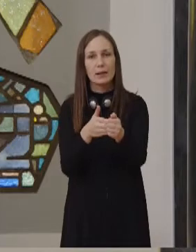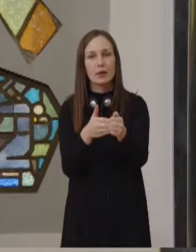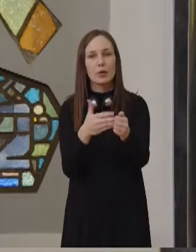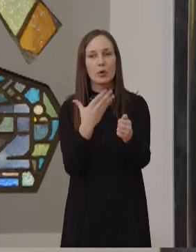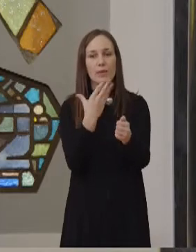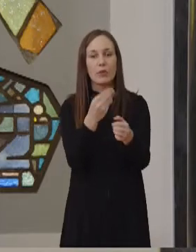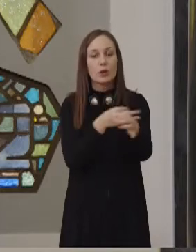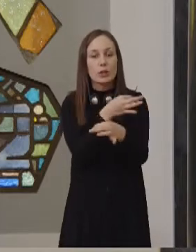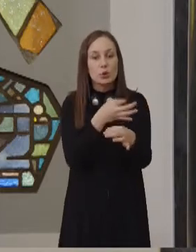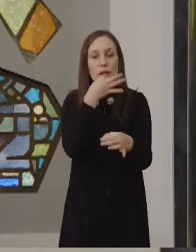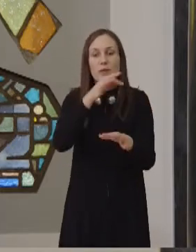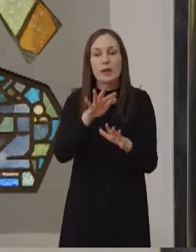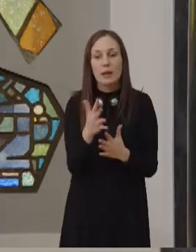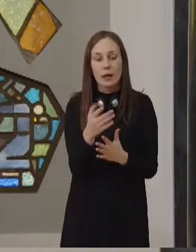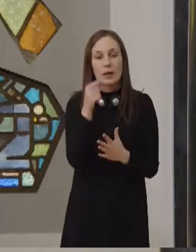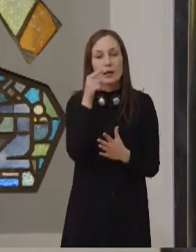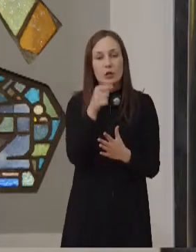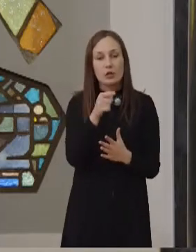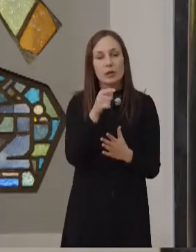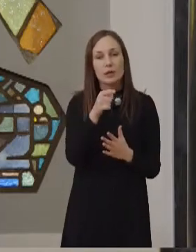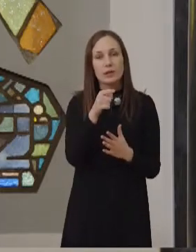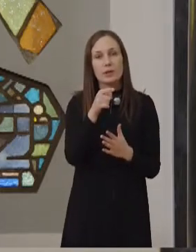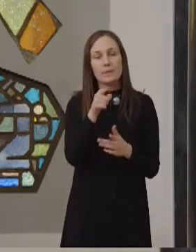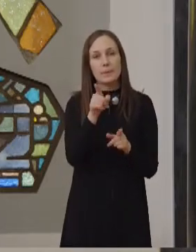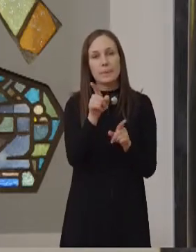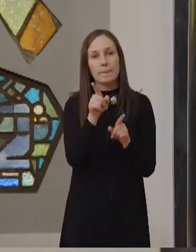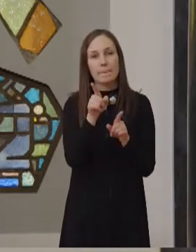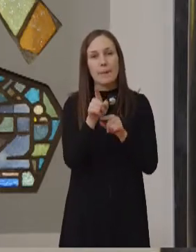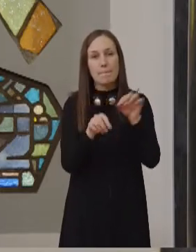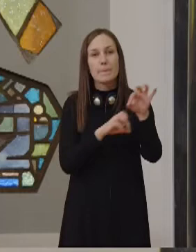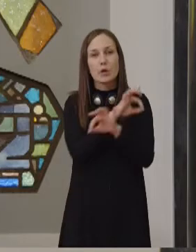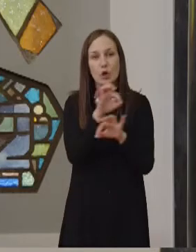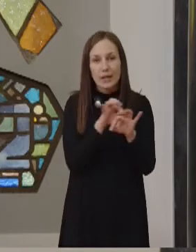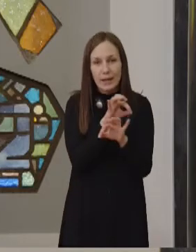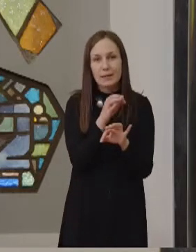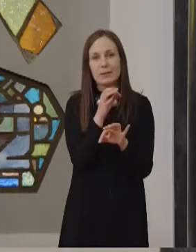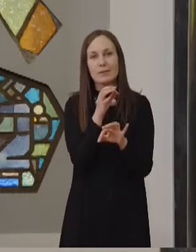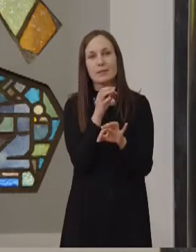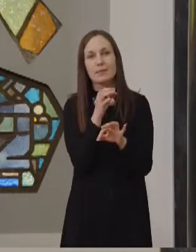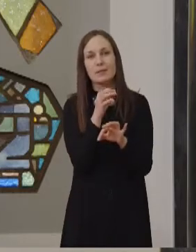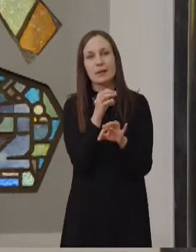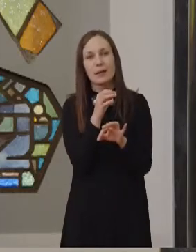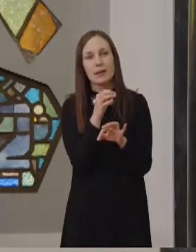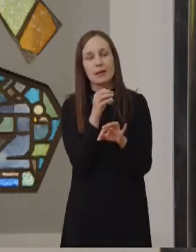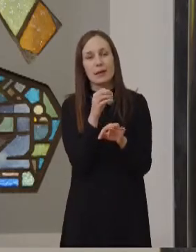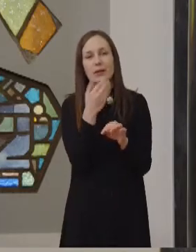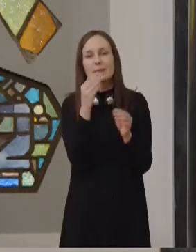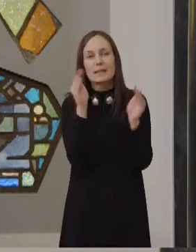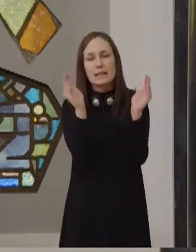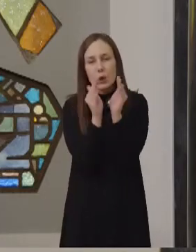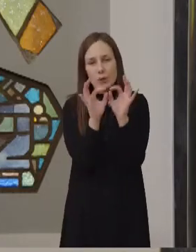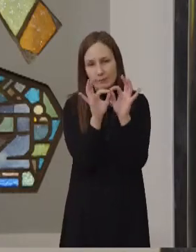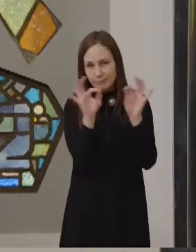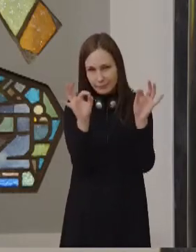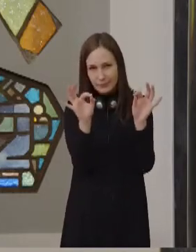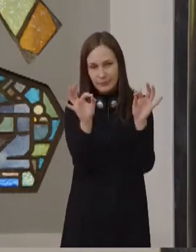community leaders have said that this compromise draft law,